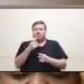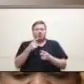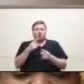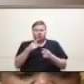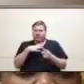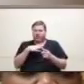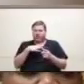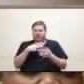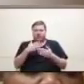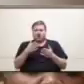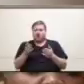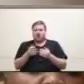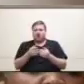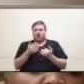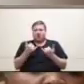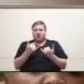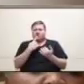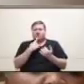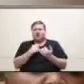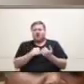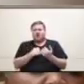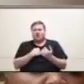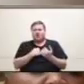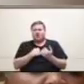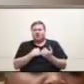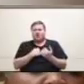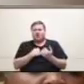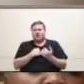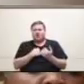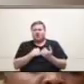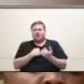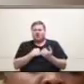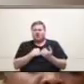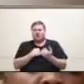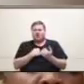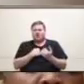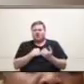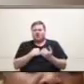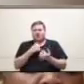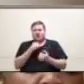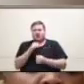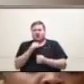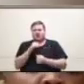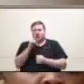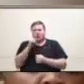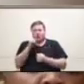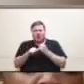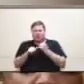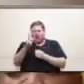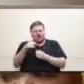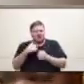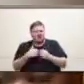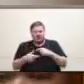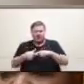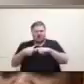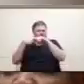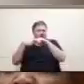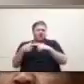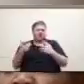here? Because, you know, decisions has been through the council, not being implemented. I'm hearing